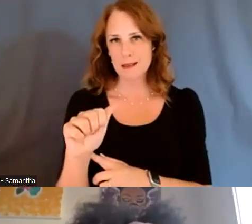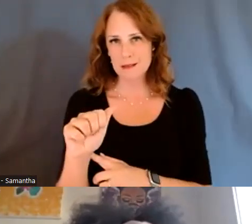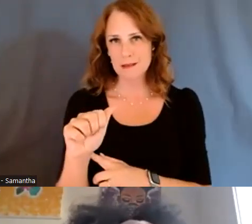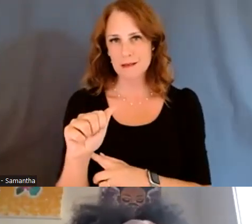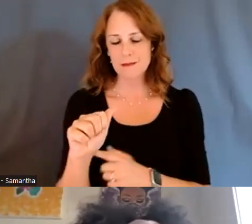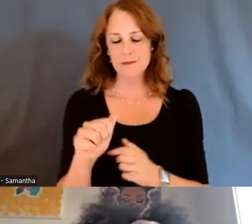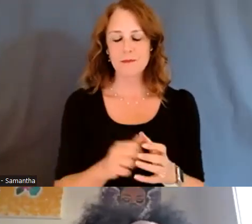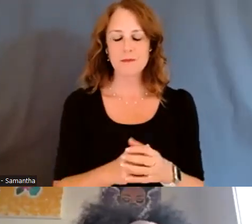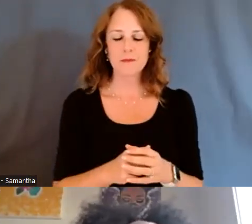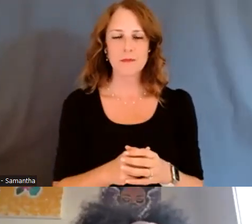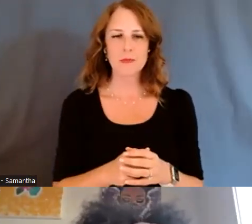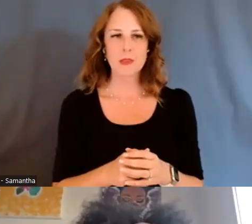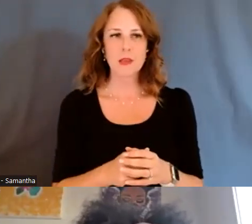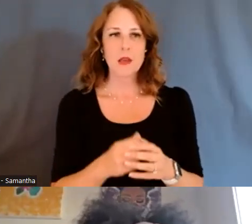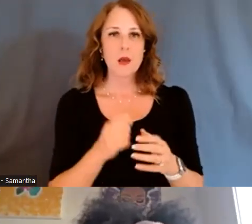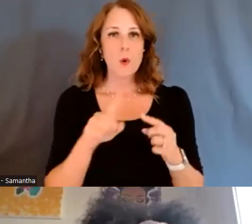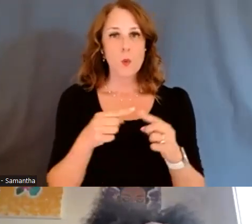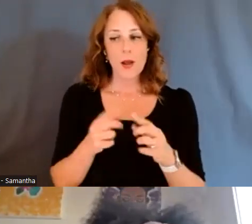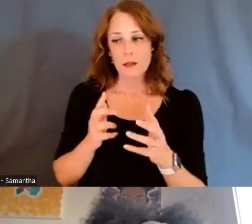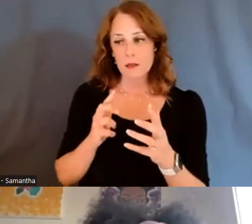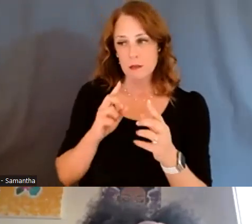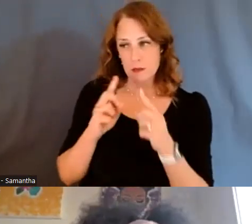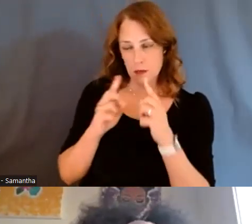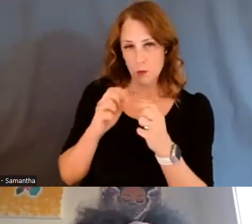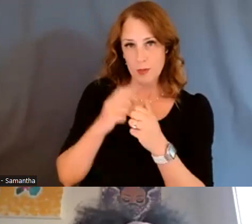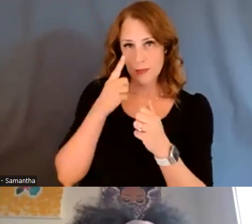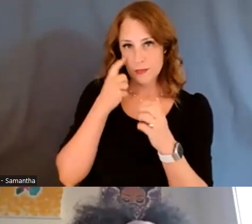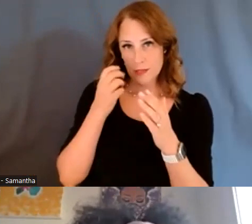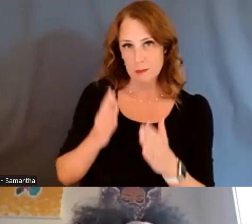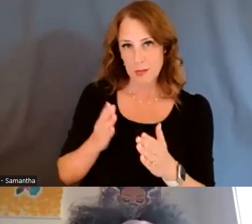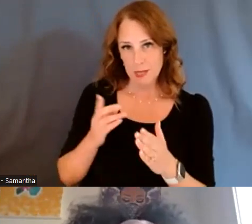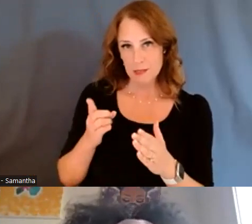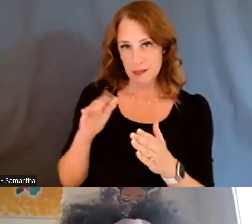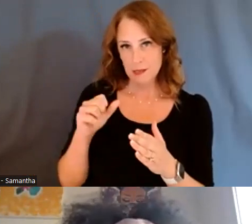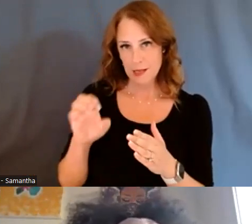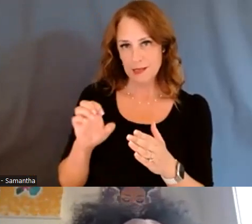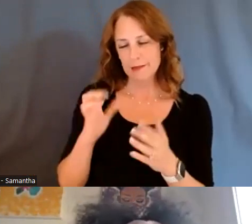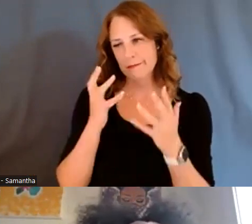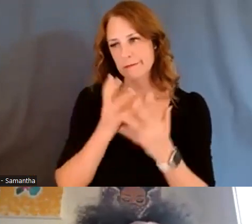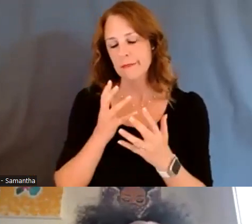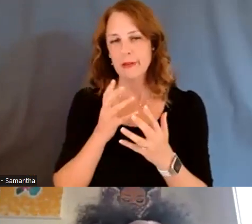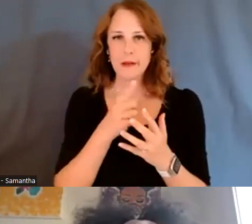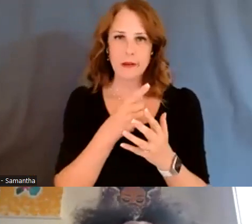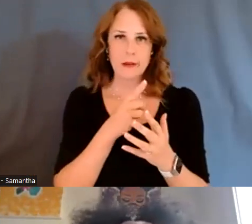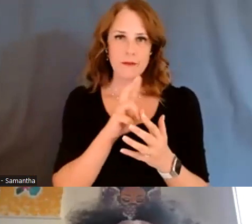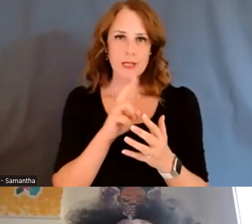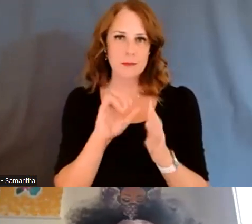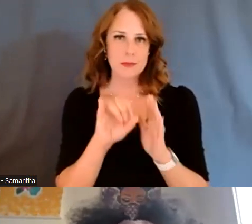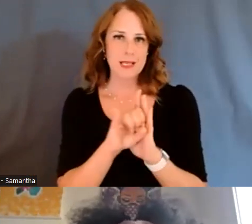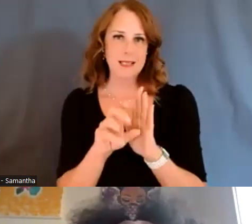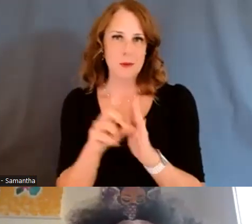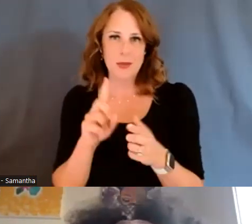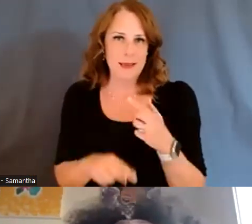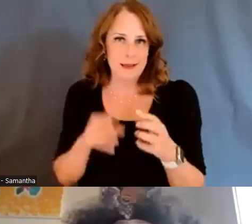When we speak to the suspects in the case, that's where, unfortunately, the victim's identity can't be kept